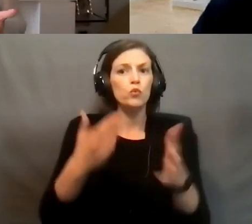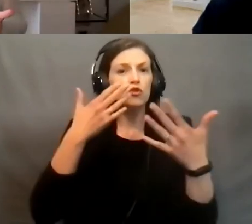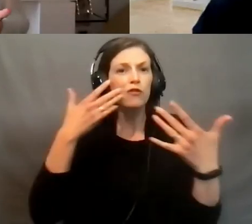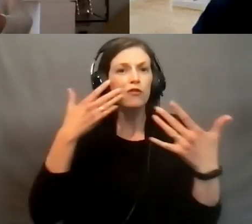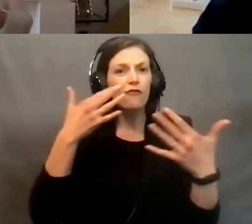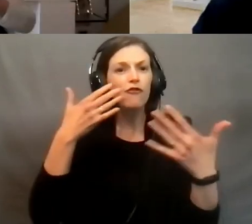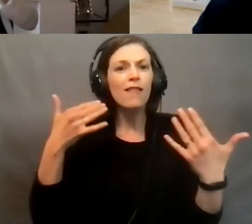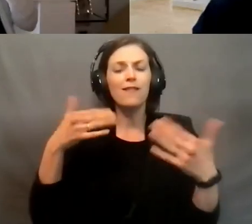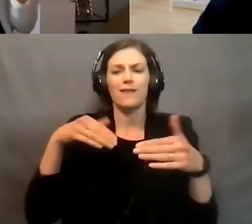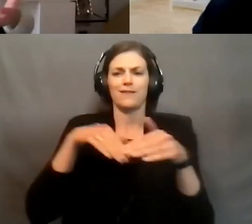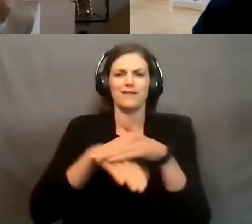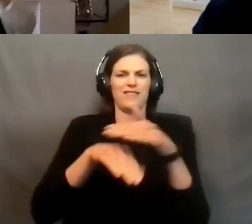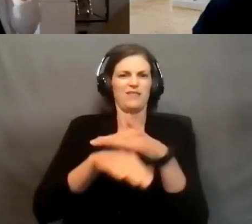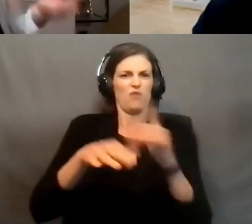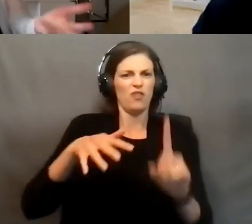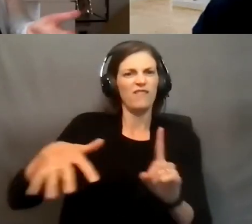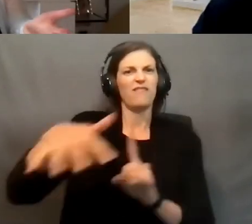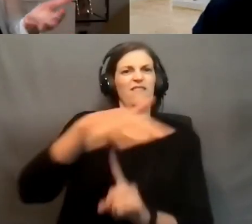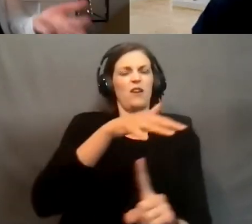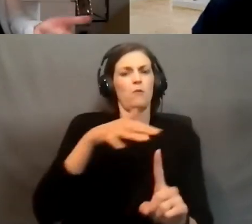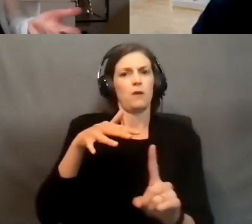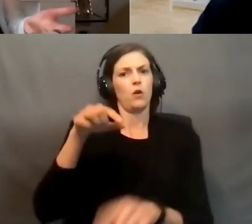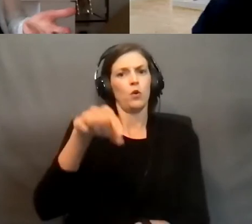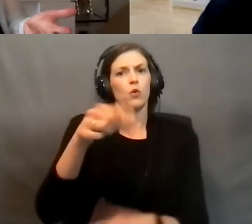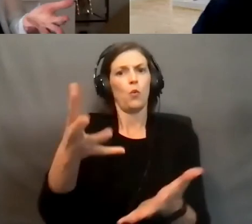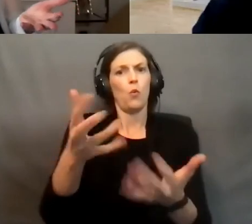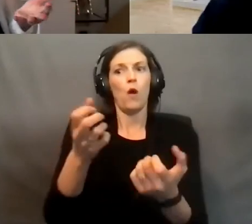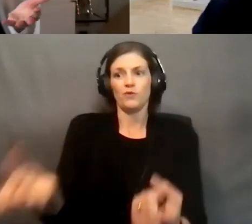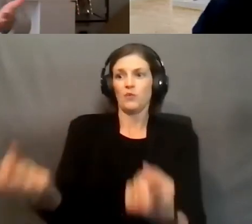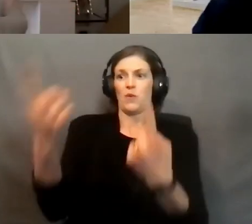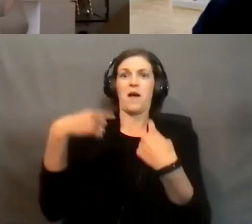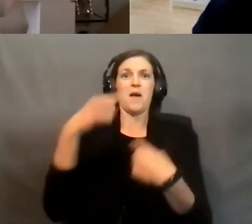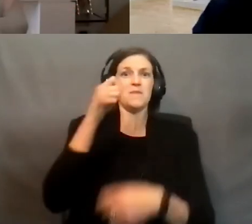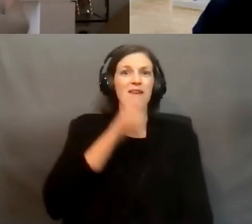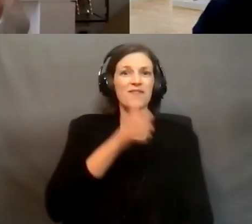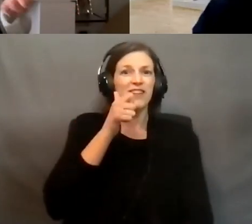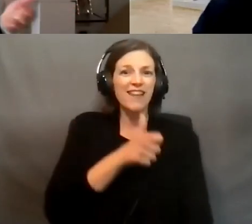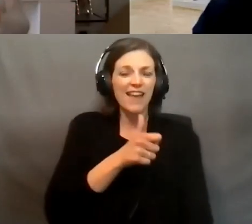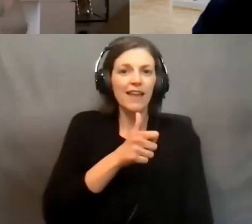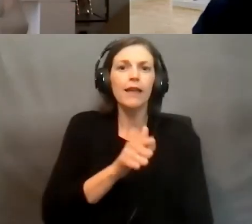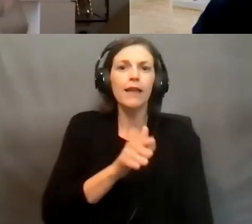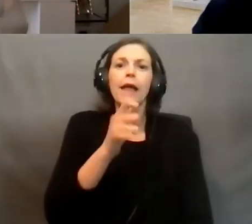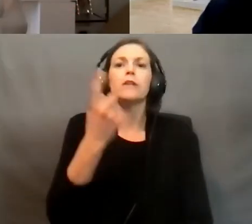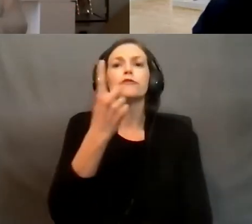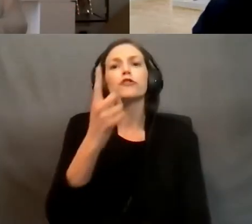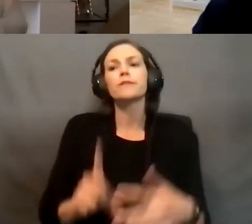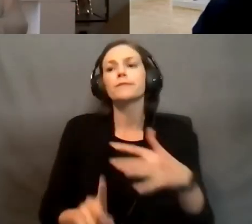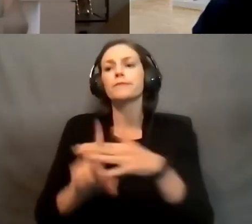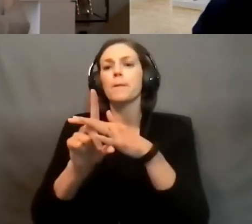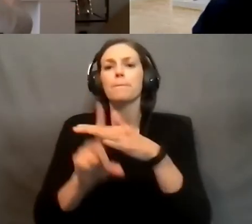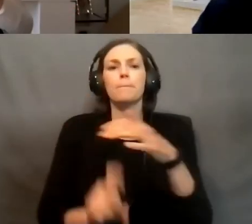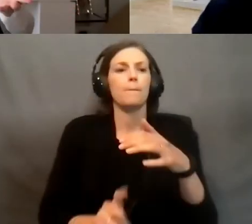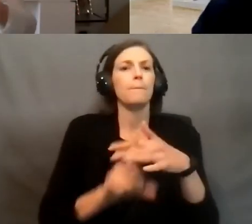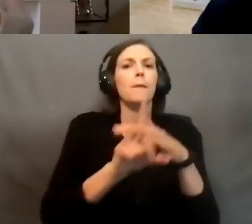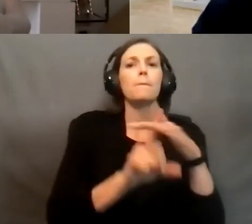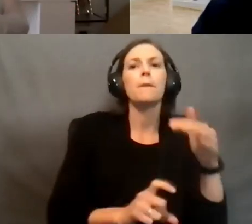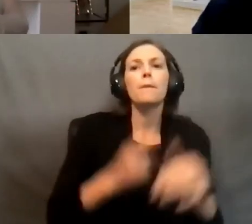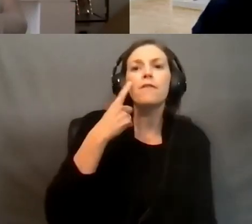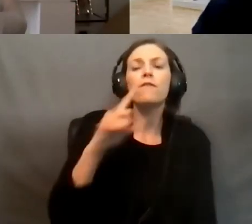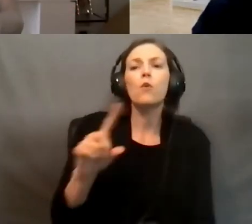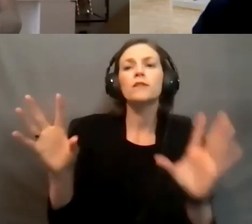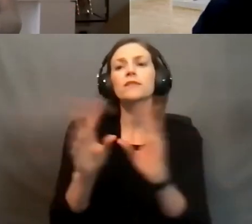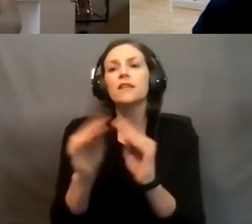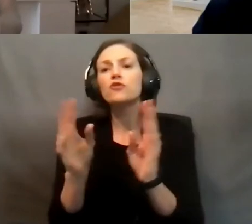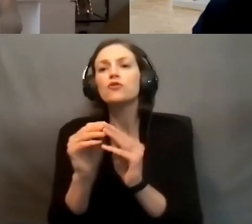environment that you will want to come to each day and not just pop in and out for your session or the one or two